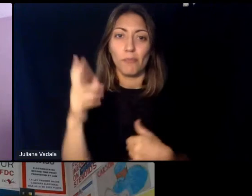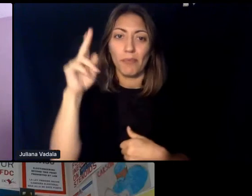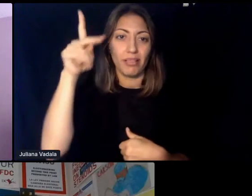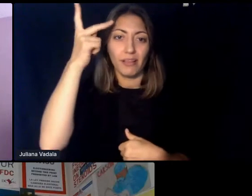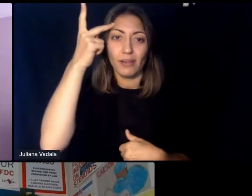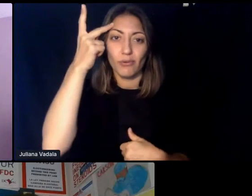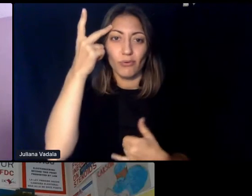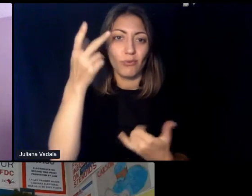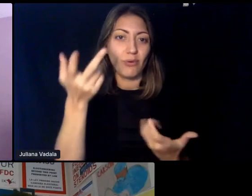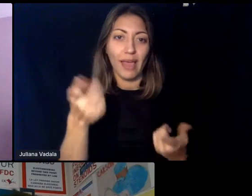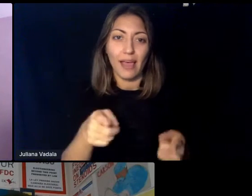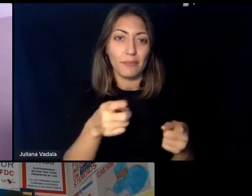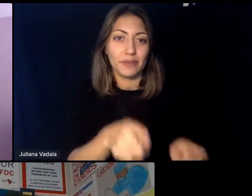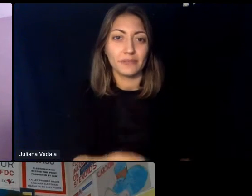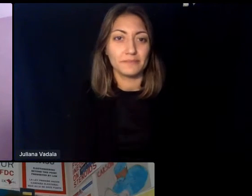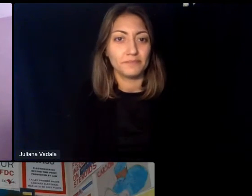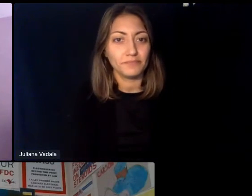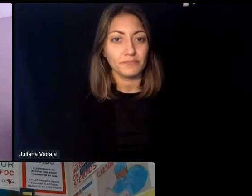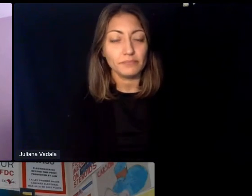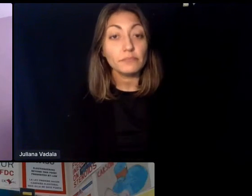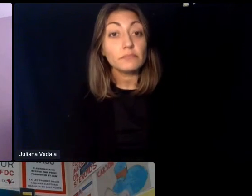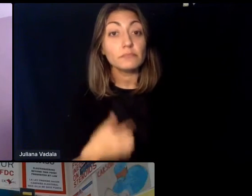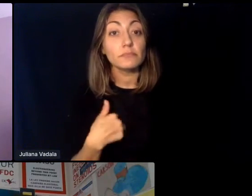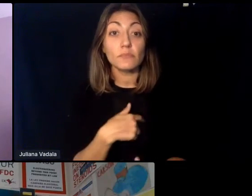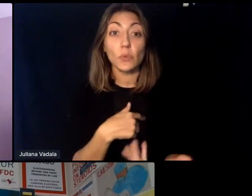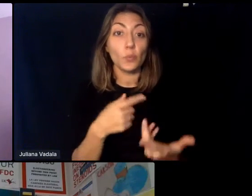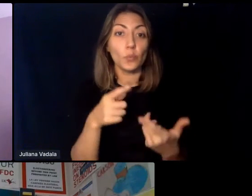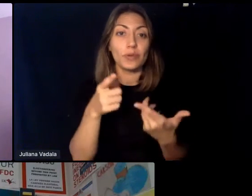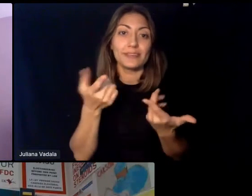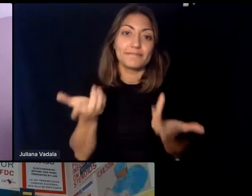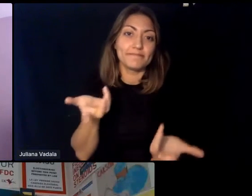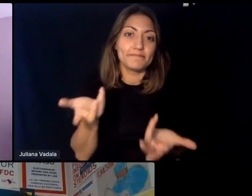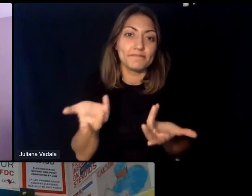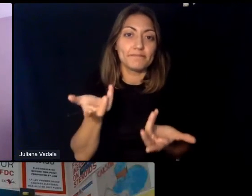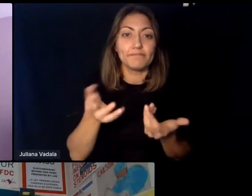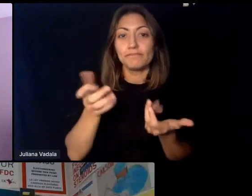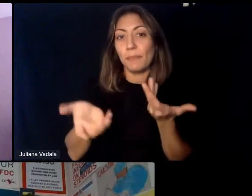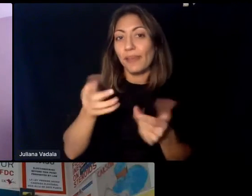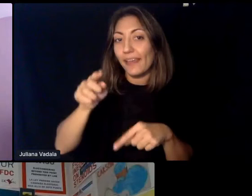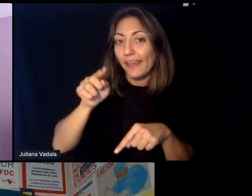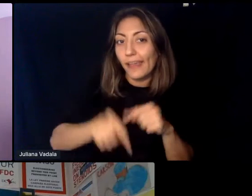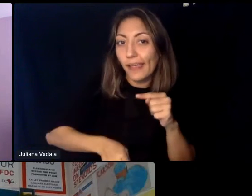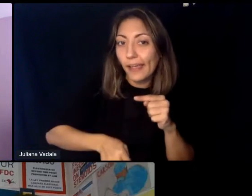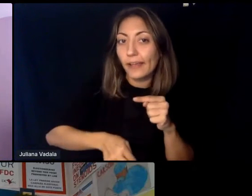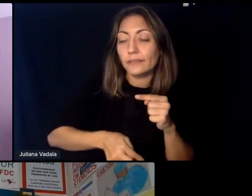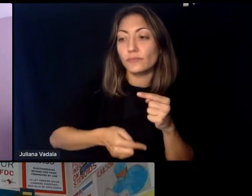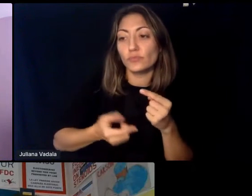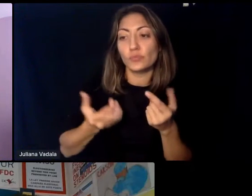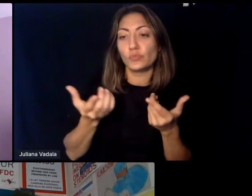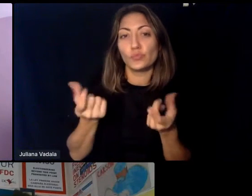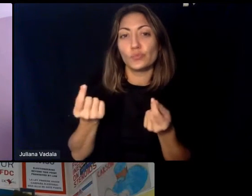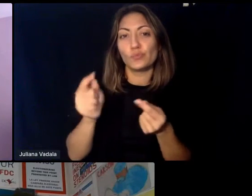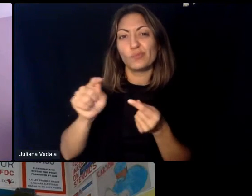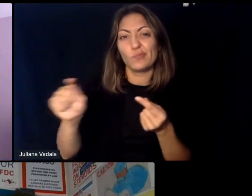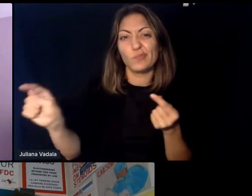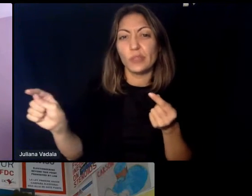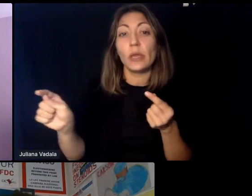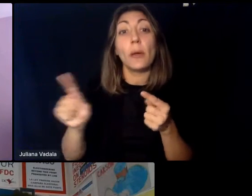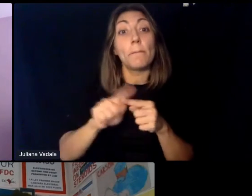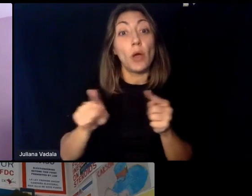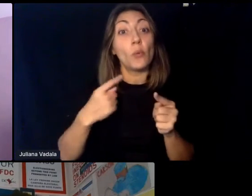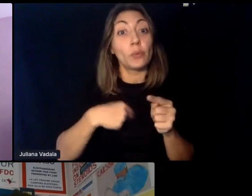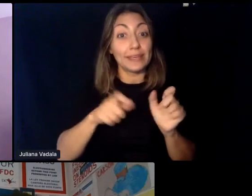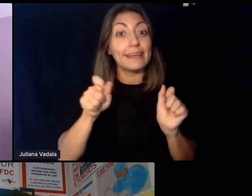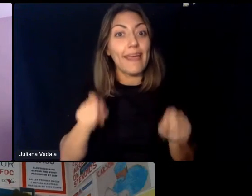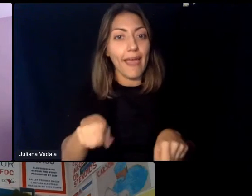can to address the crisis in the Supreme Court, the Senate, and the White House, and in our own local and state